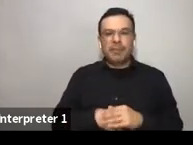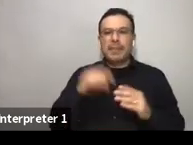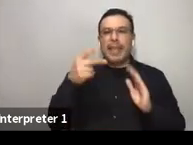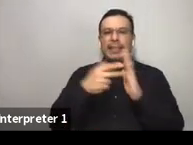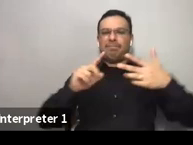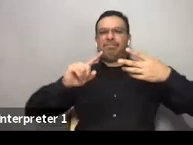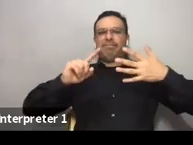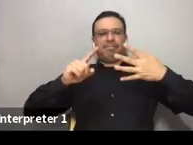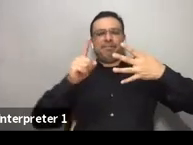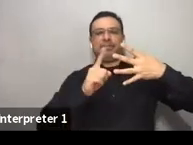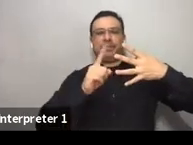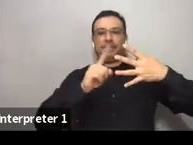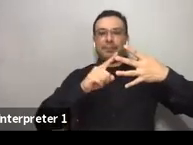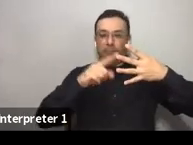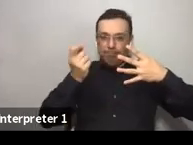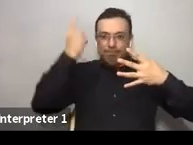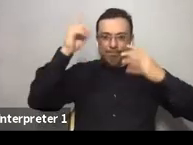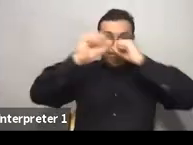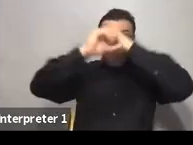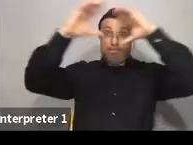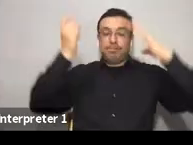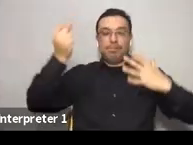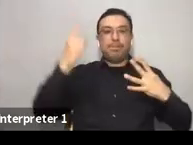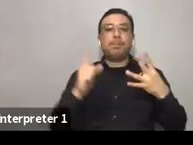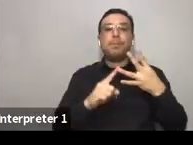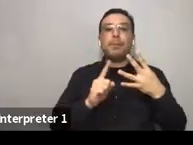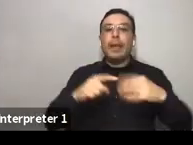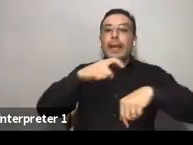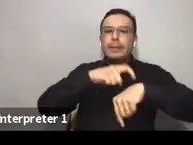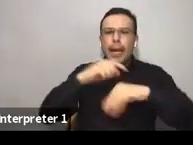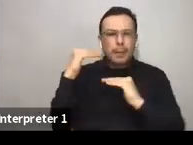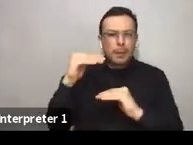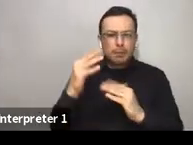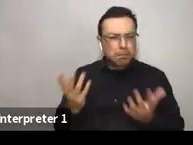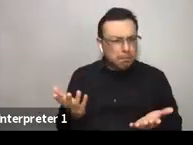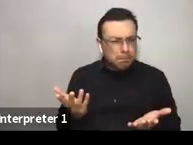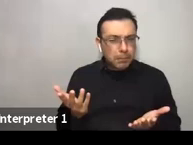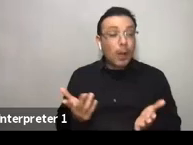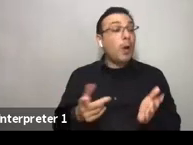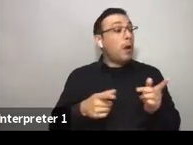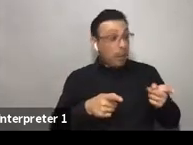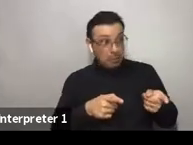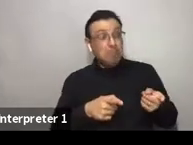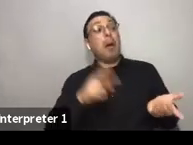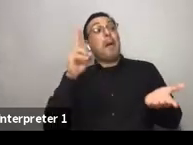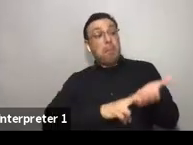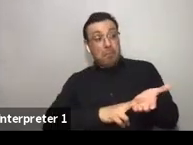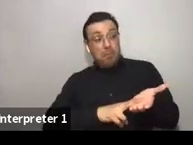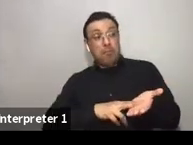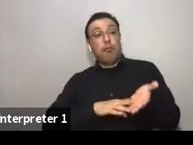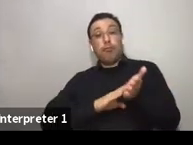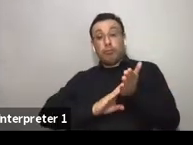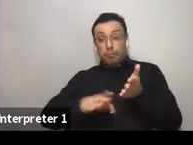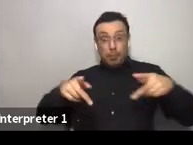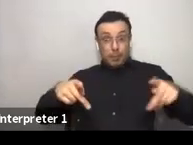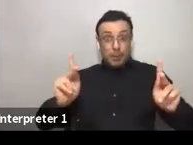it means there's a definitive amount of time that the release is in effect. Ideally, it's the